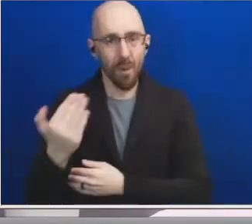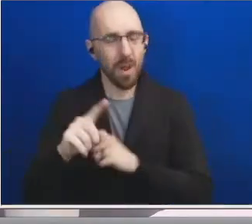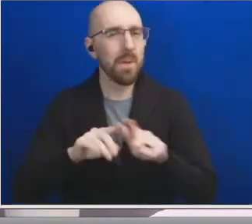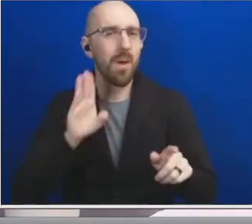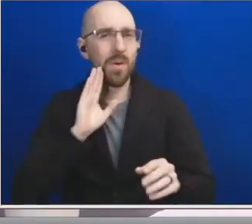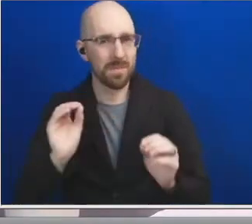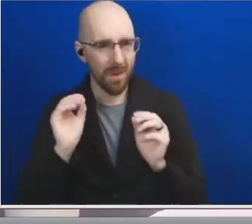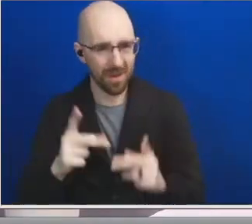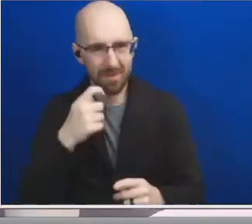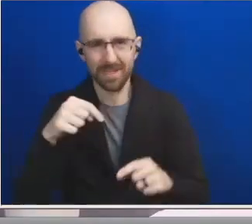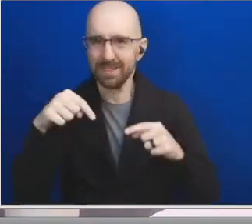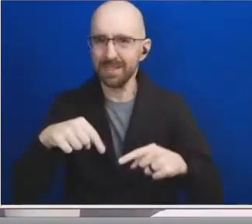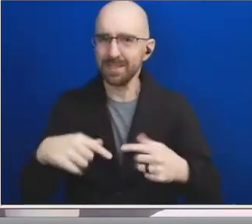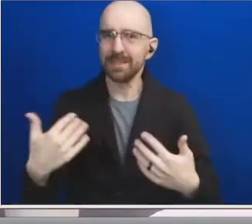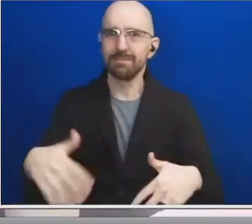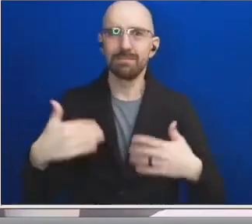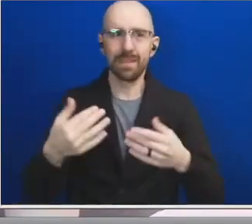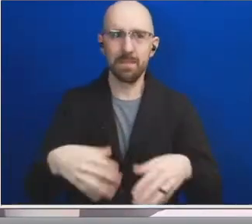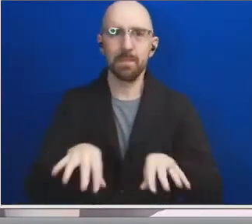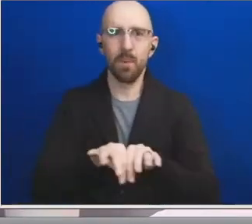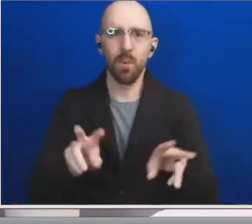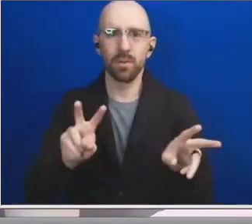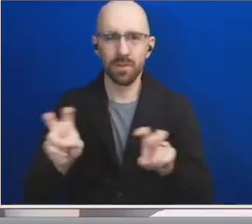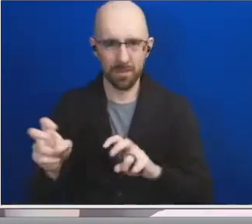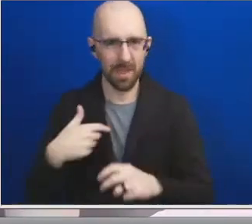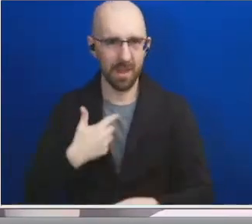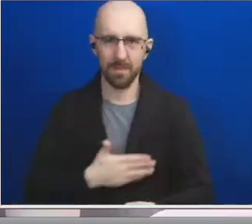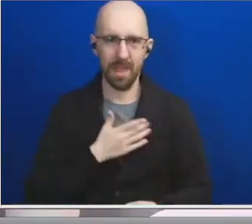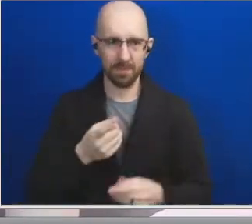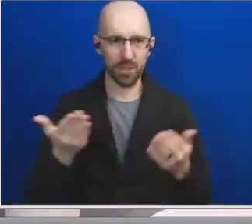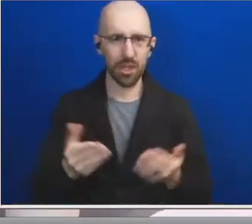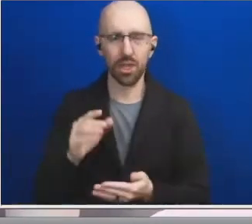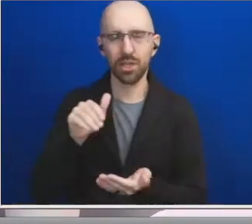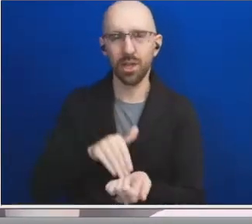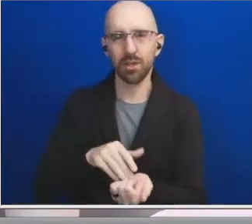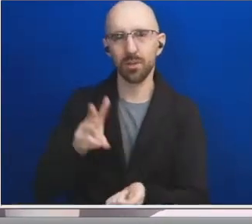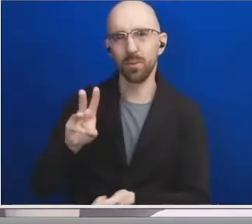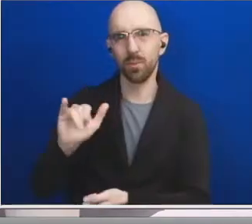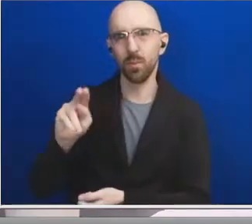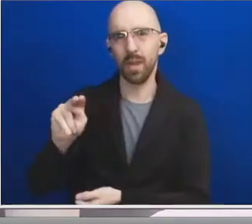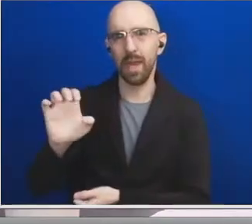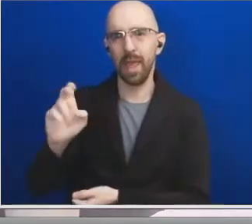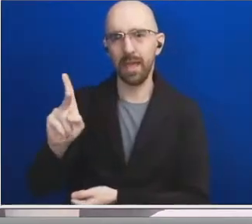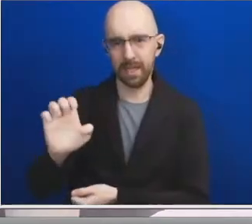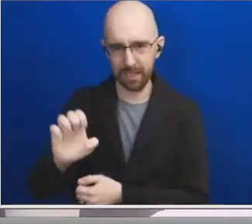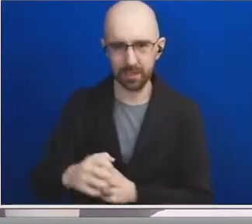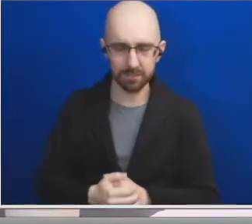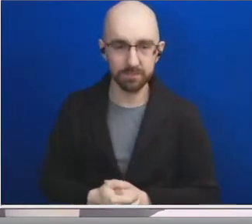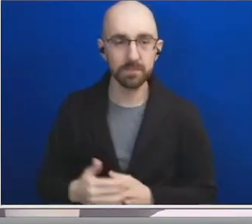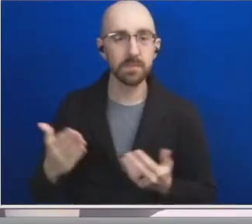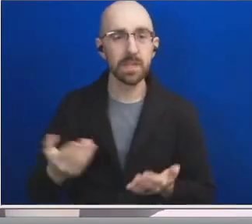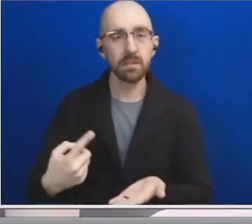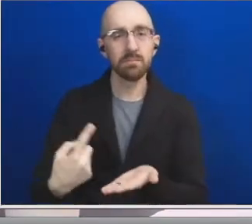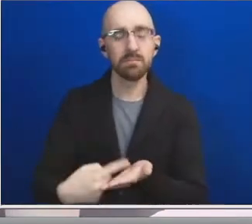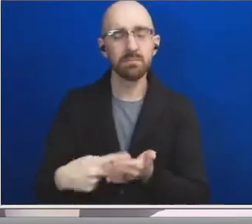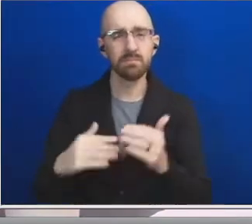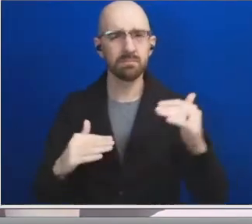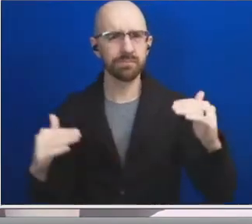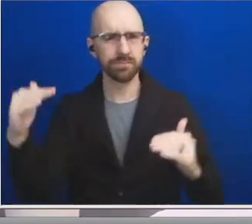such an important topic, and I'm so happy you're here, Dr. Winicky. We're here talking about the disparities when it comes